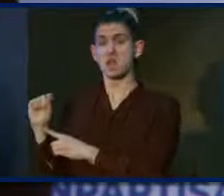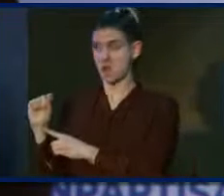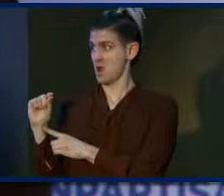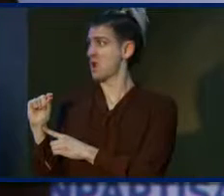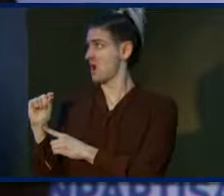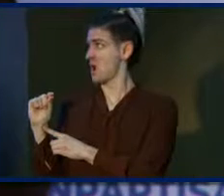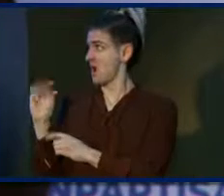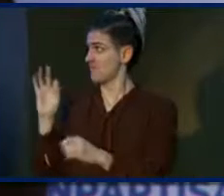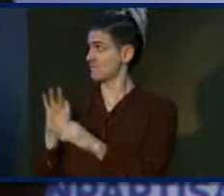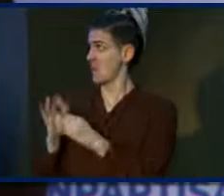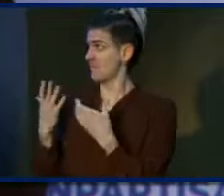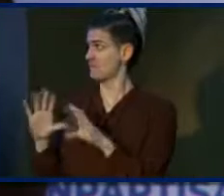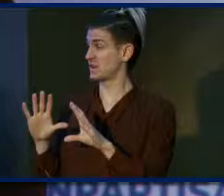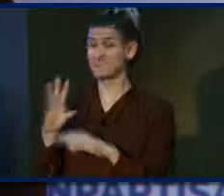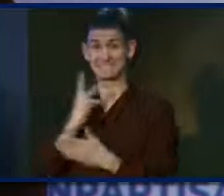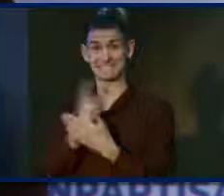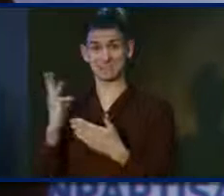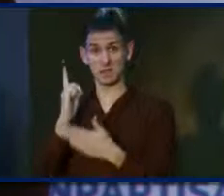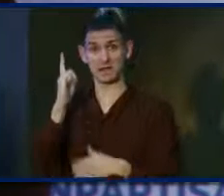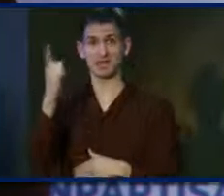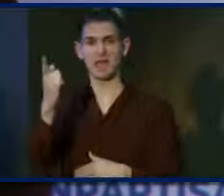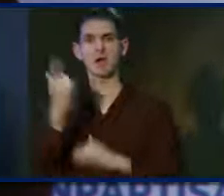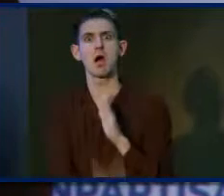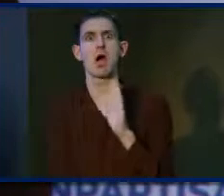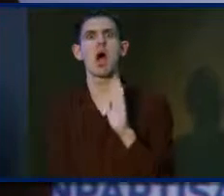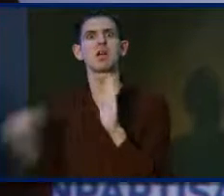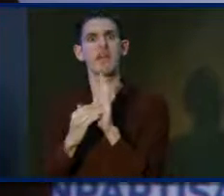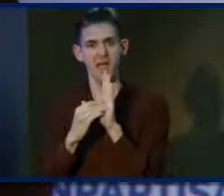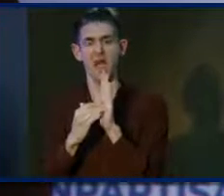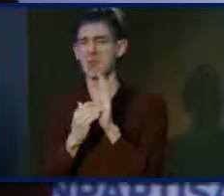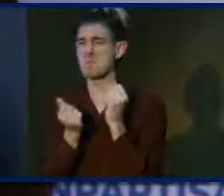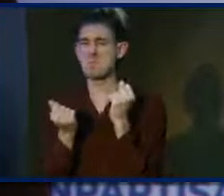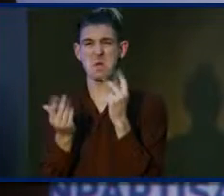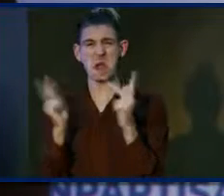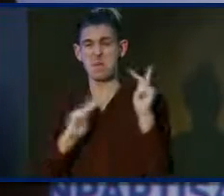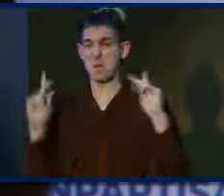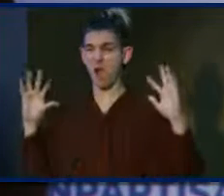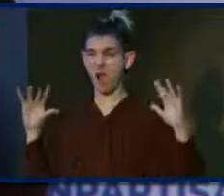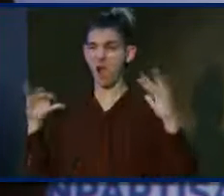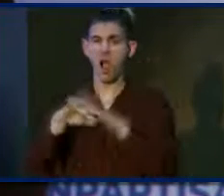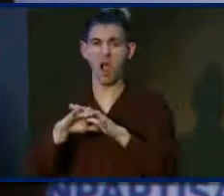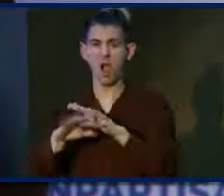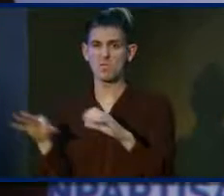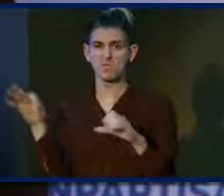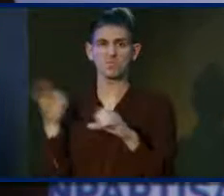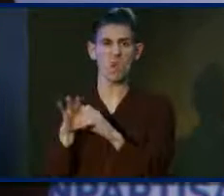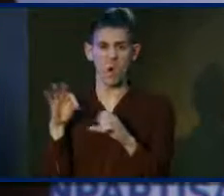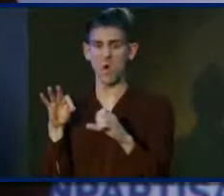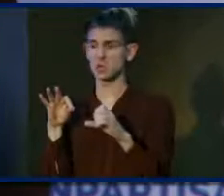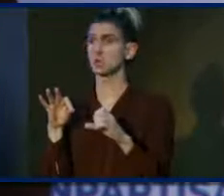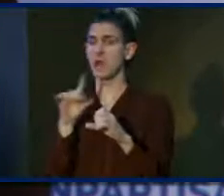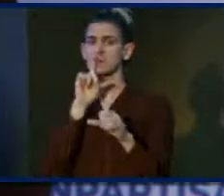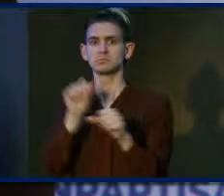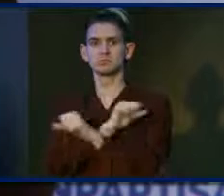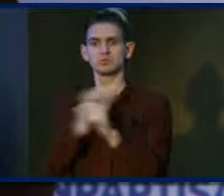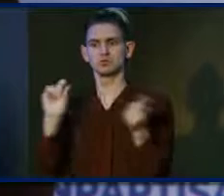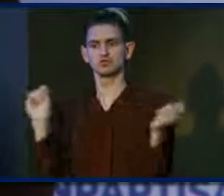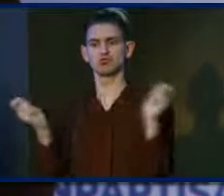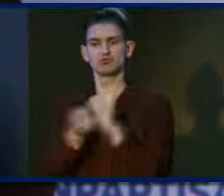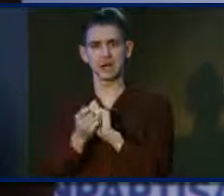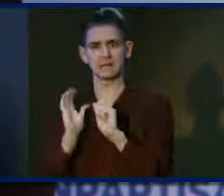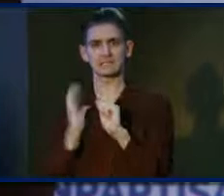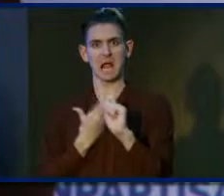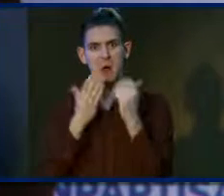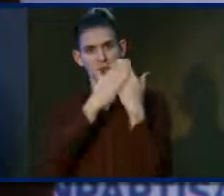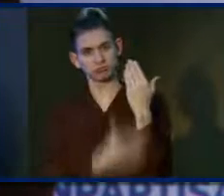y'all, Georgians did it again, showing up in record numbers for the Senate runoff that literally changed the course of America.